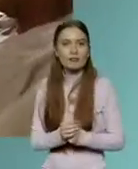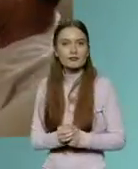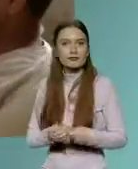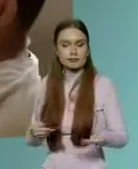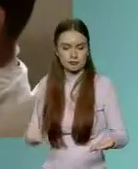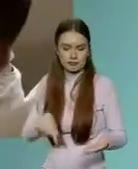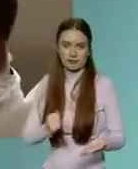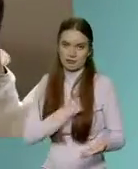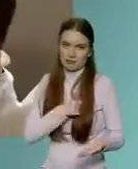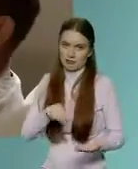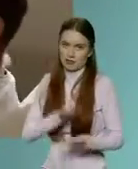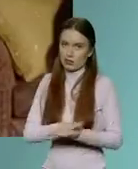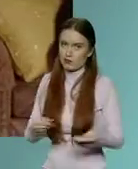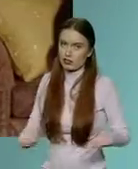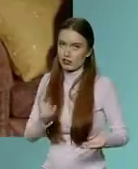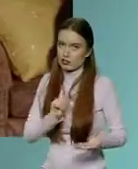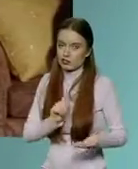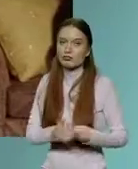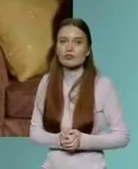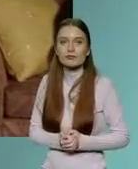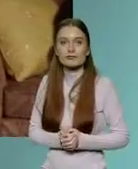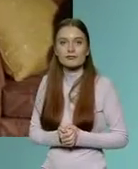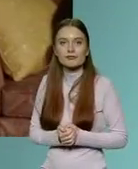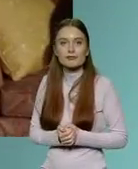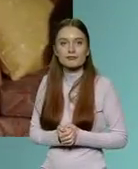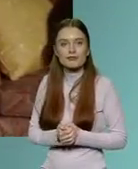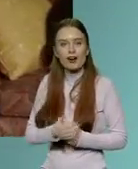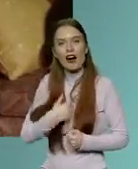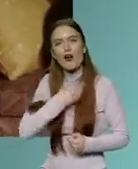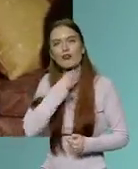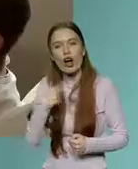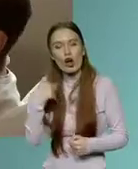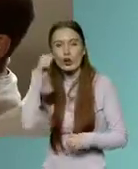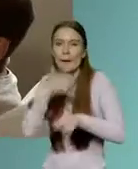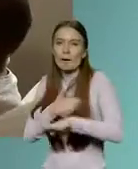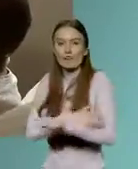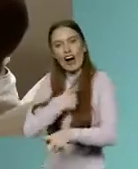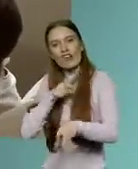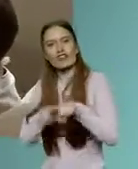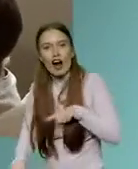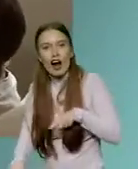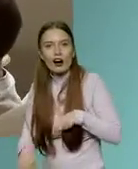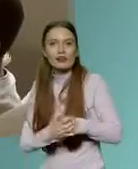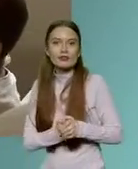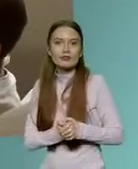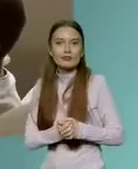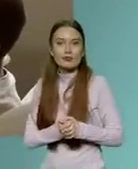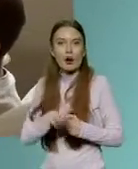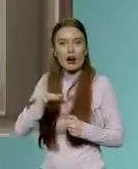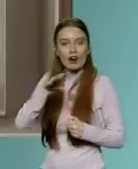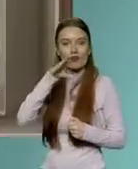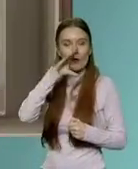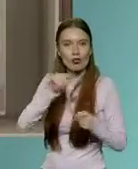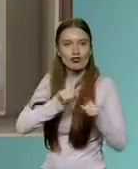sandwich. And mine. Wish I'd known that before I tried it. Ooh, look what the fox is trying